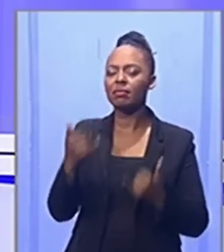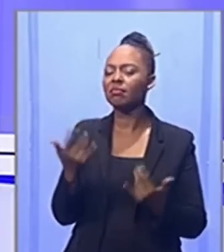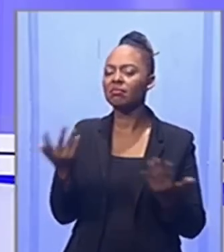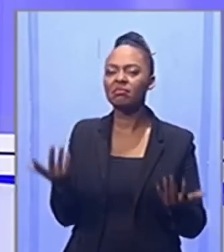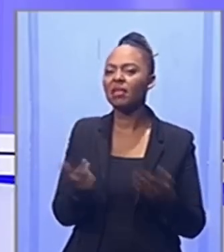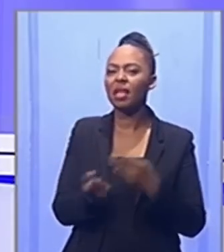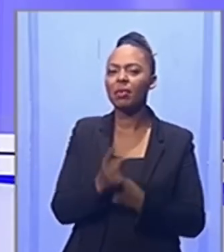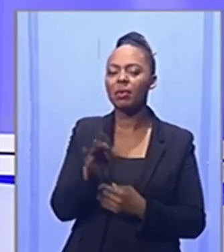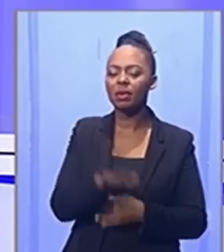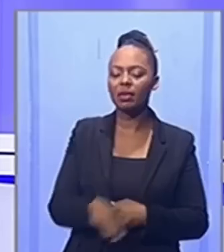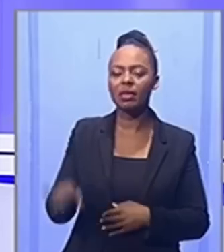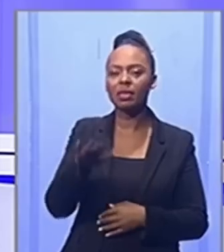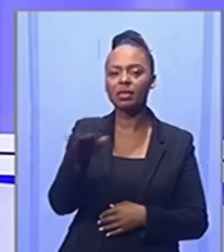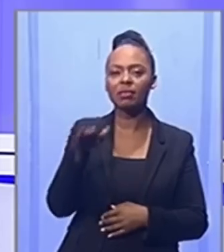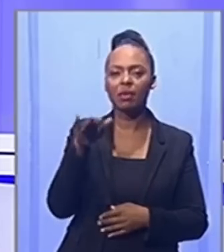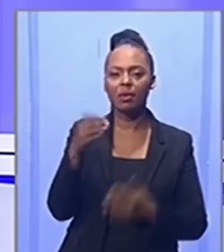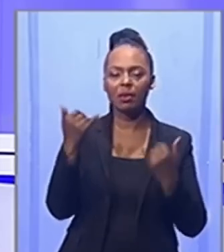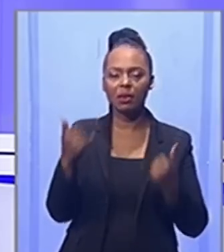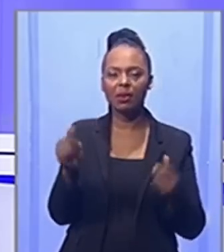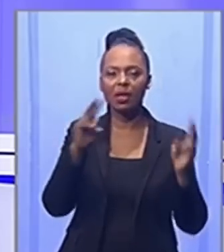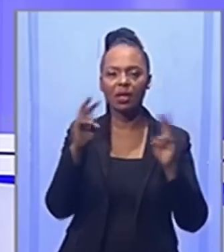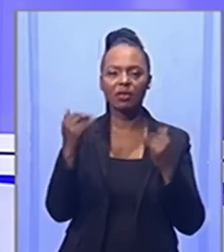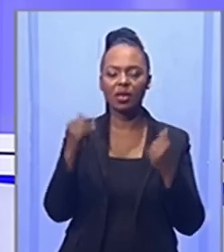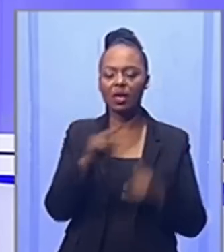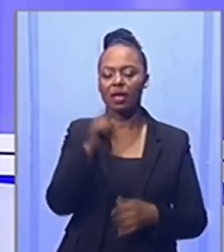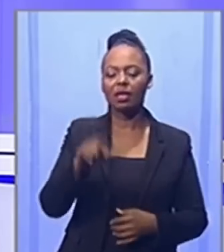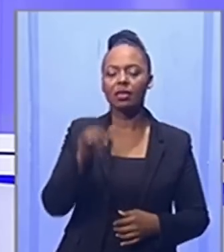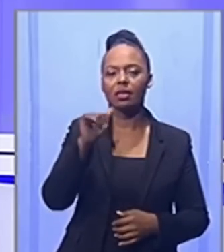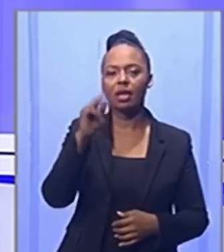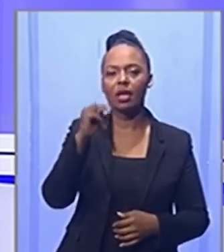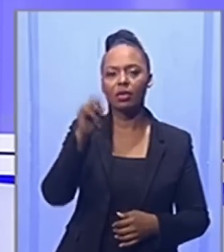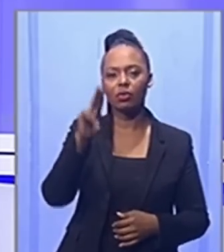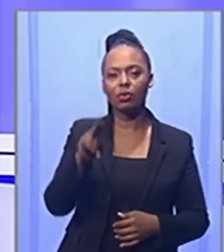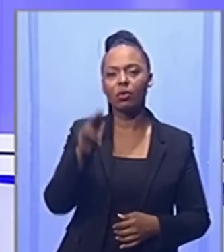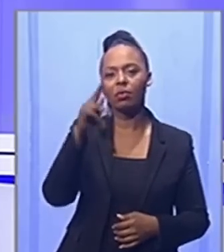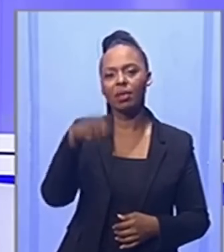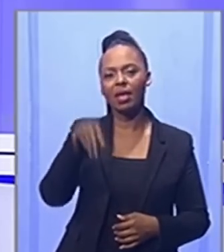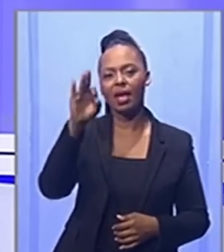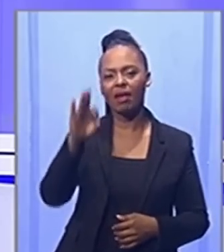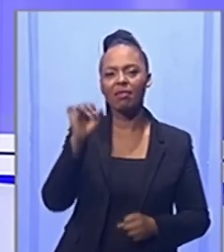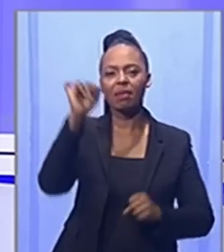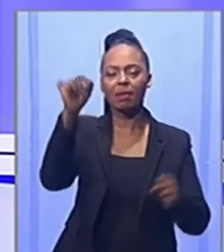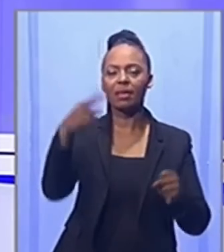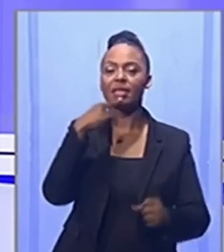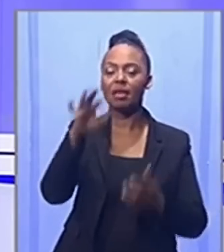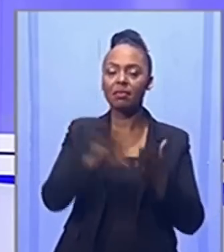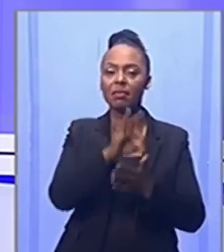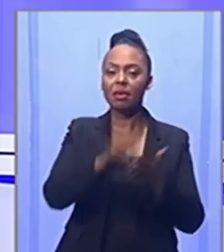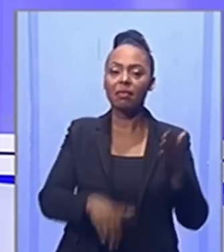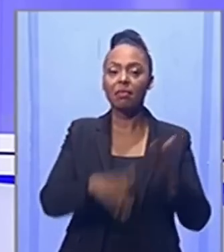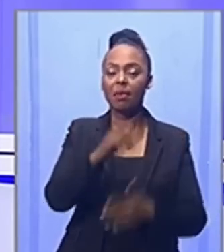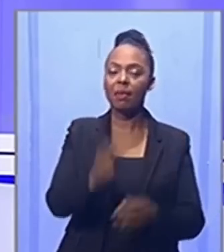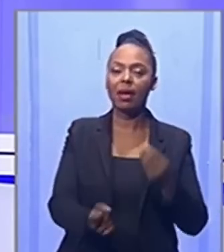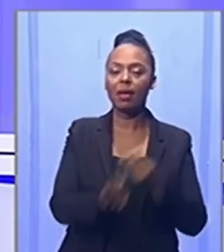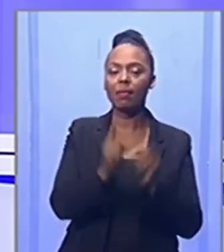kae Zimbabwe ho latela ditlaleho tsa metapelo tsa no PF Emerson Mnangagwa hore dikgetho ha di na ho ba le leeme empa Nelson Chamisa wa